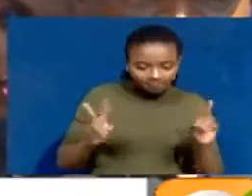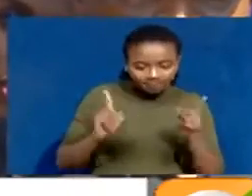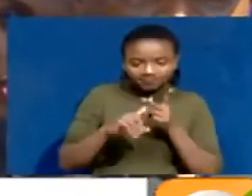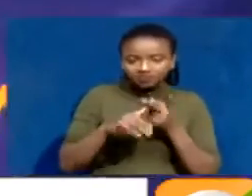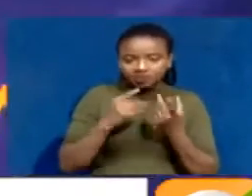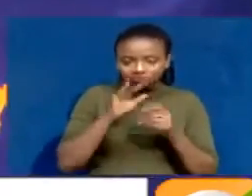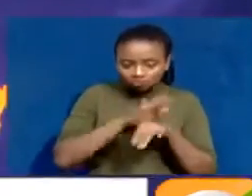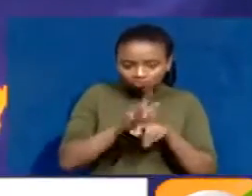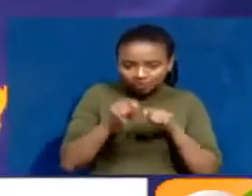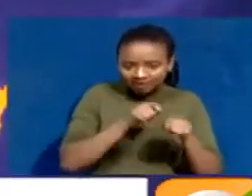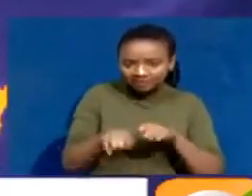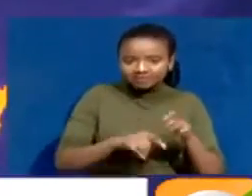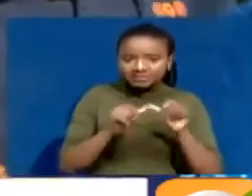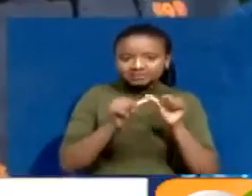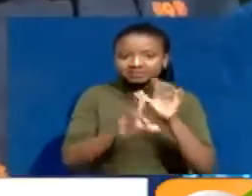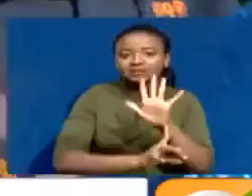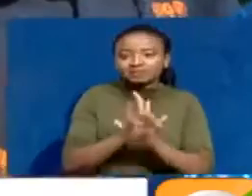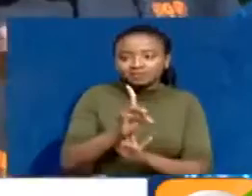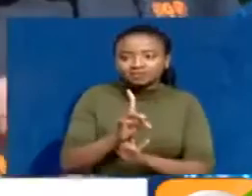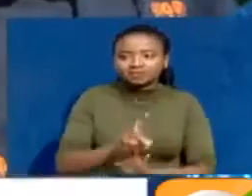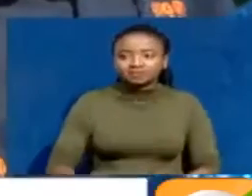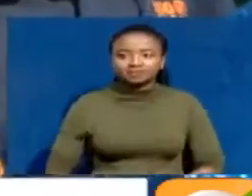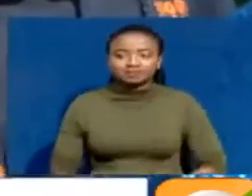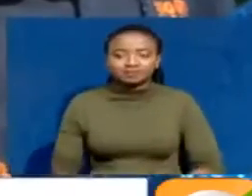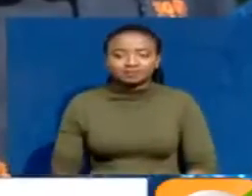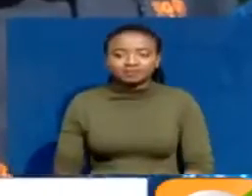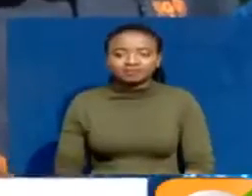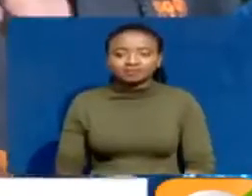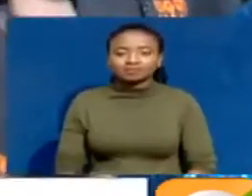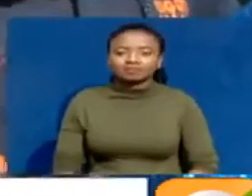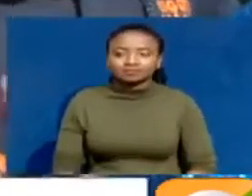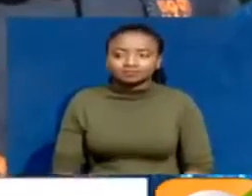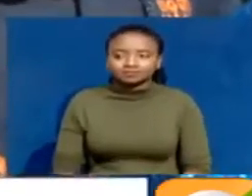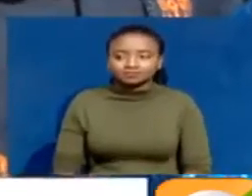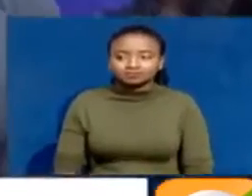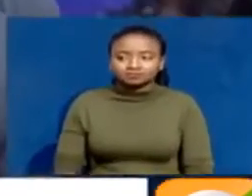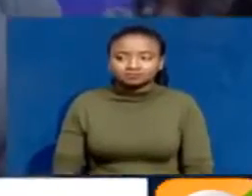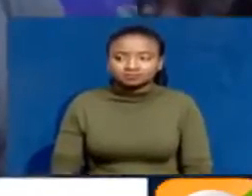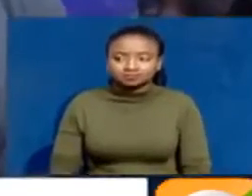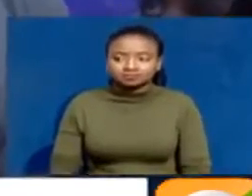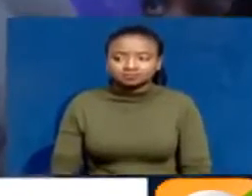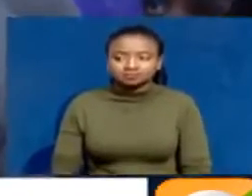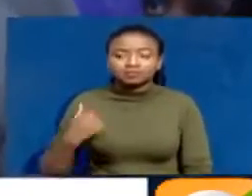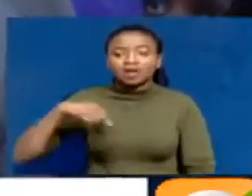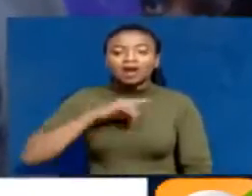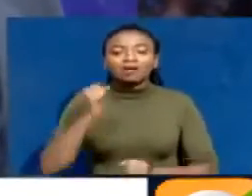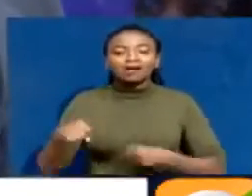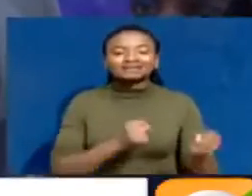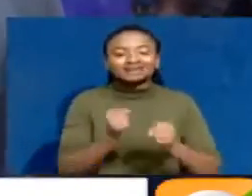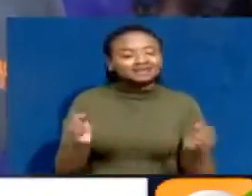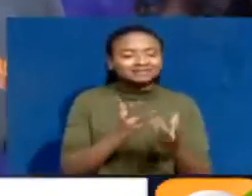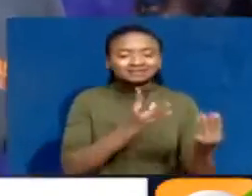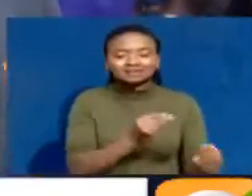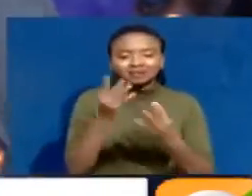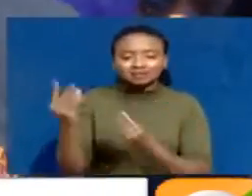governance, and sustainable development. Strugglers Movement, struggle the real! Strugglers Movement, struggle the real! Our strategy is very